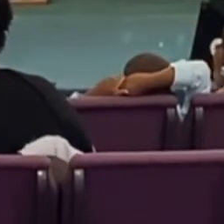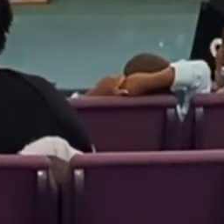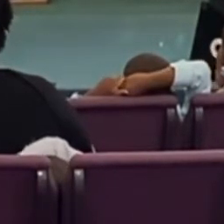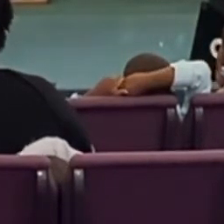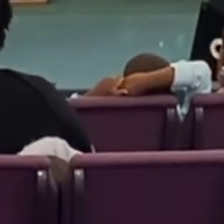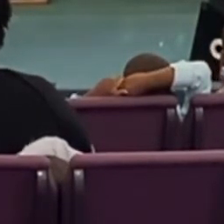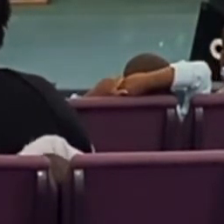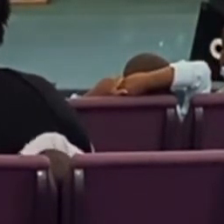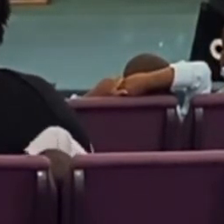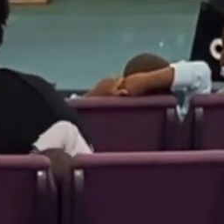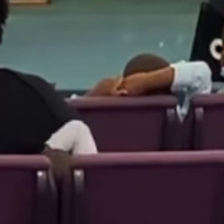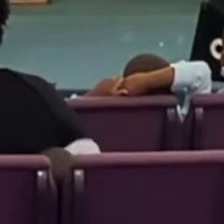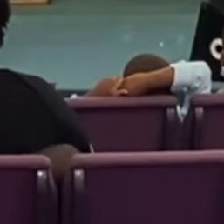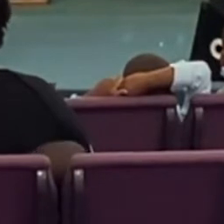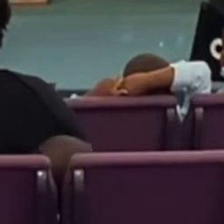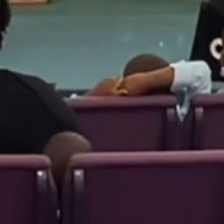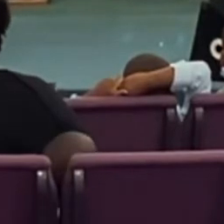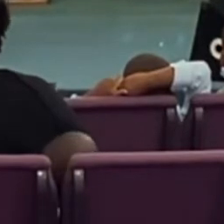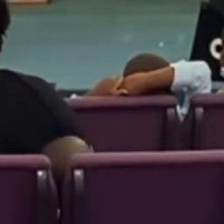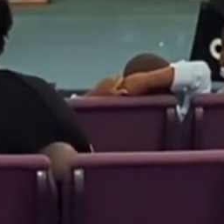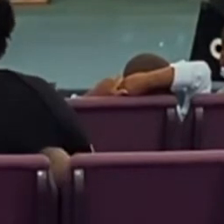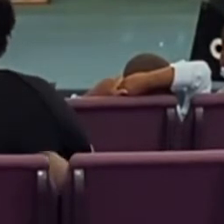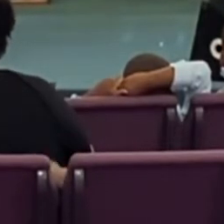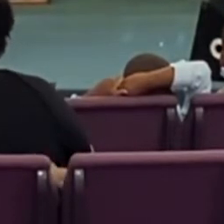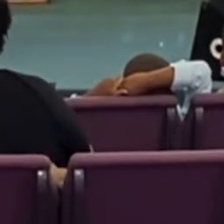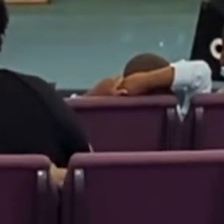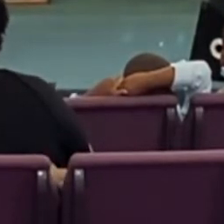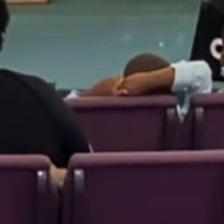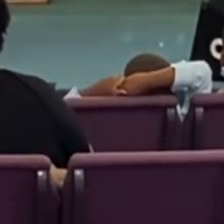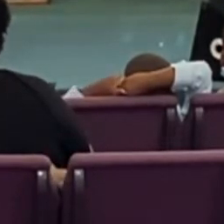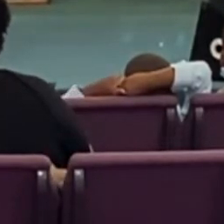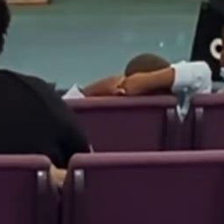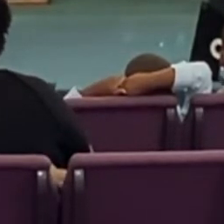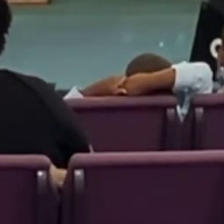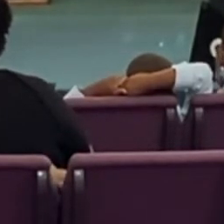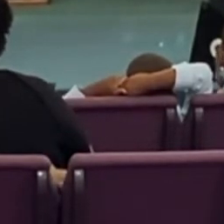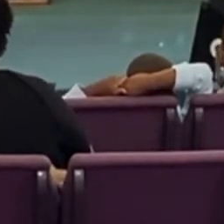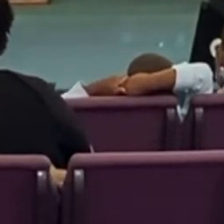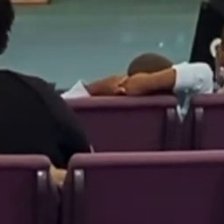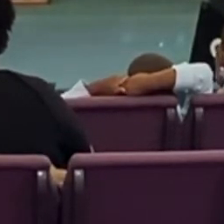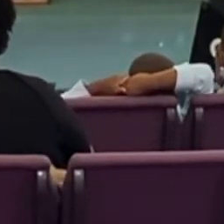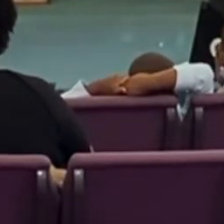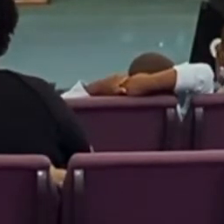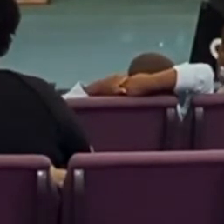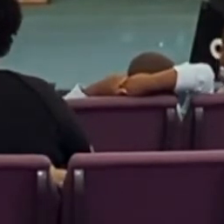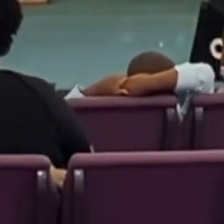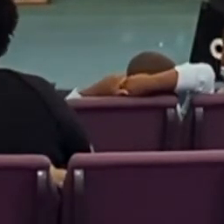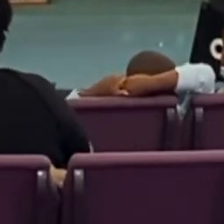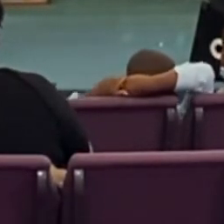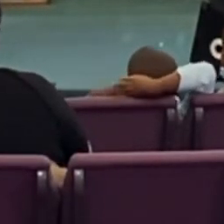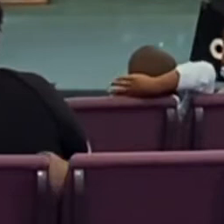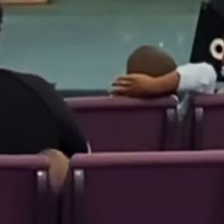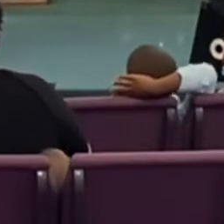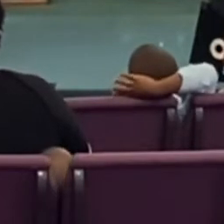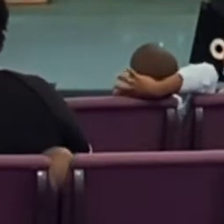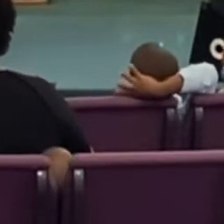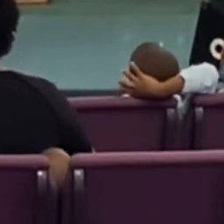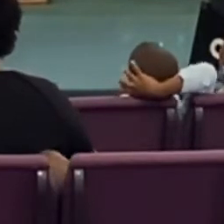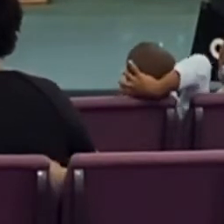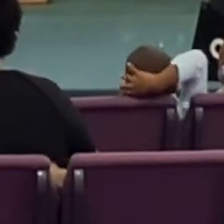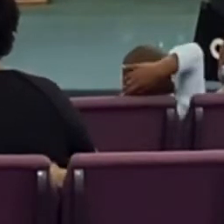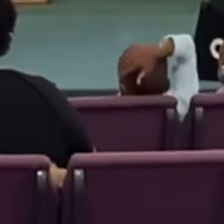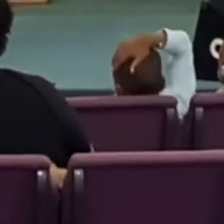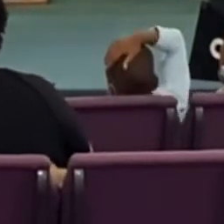teacher gave it to me. I'll take it. Thank you. Your father's looking down and saying, I want to pour out an A+ on you. Not